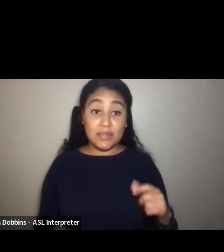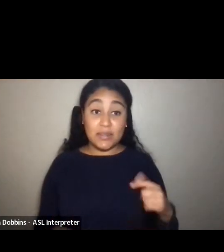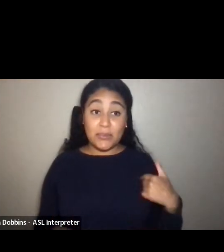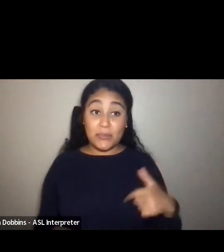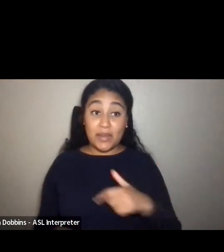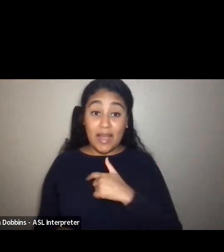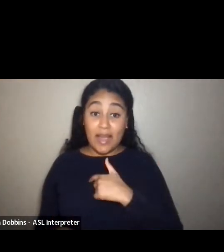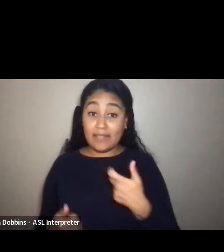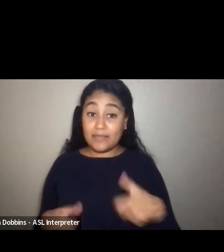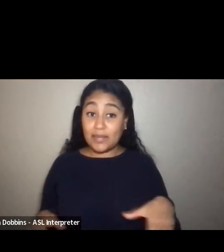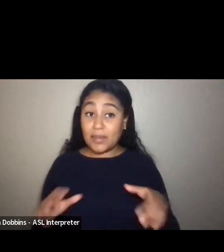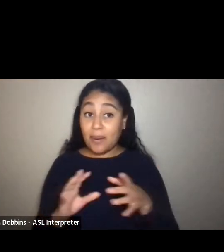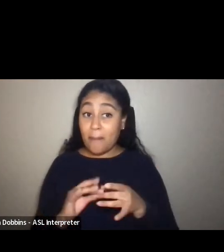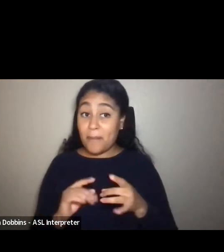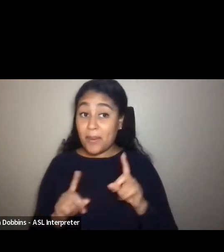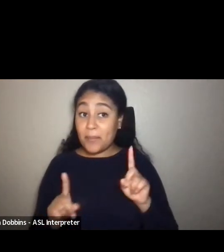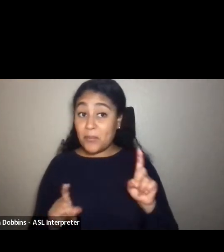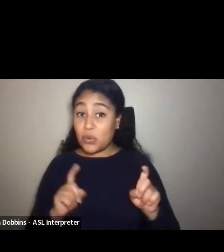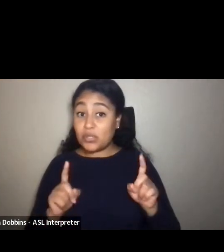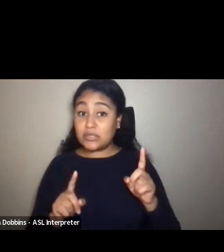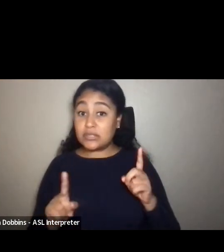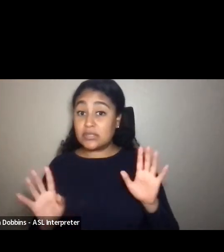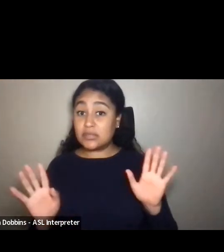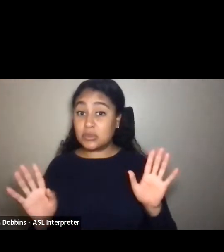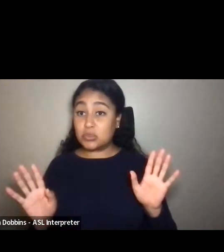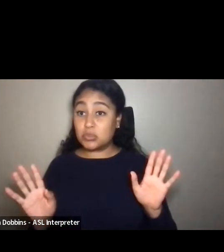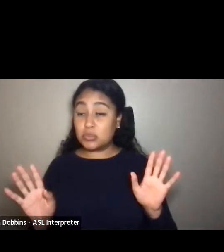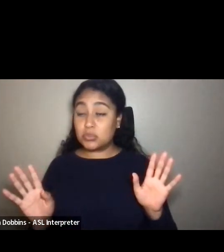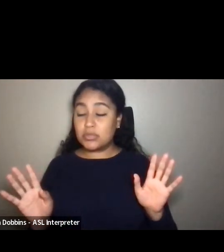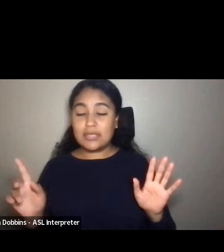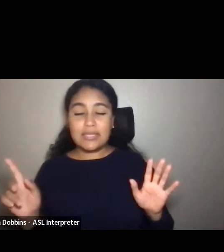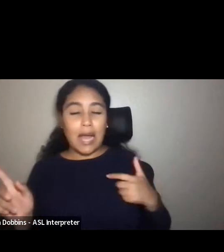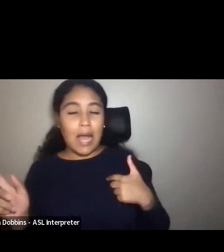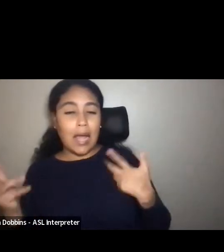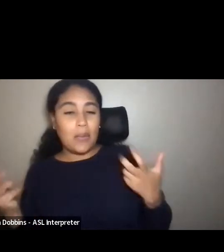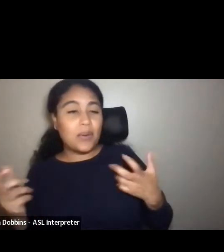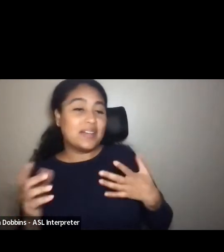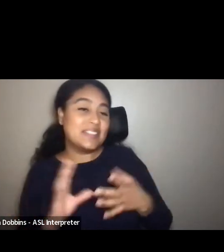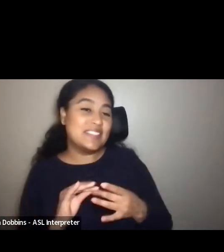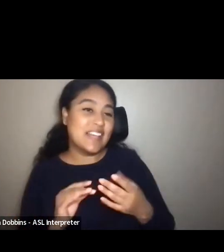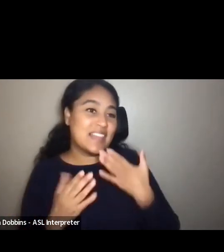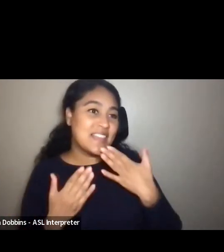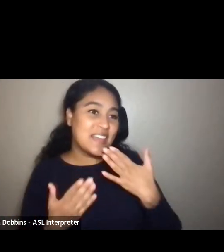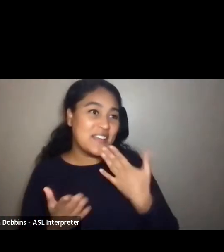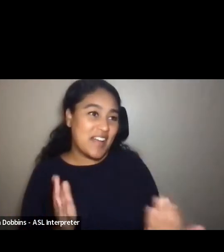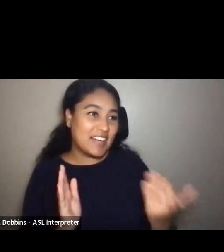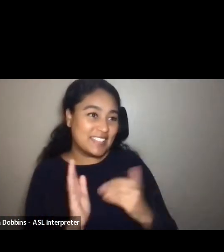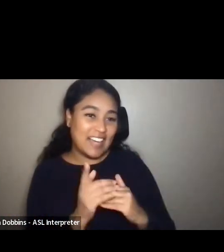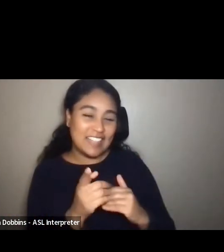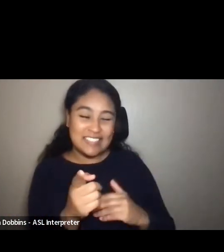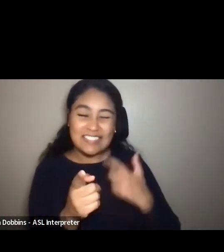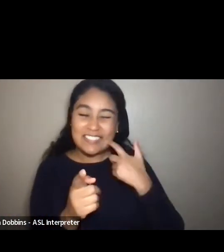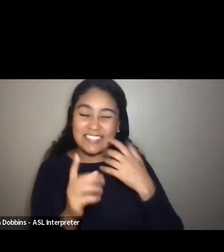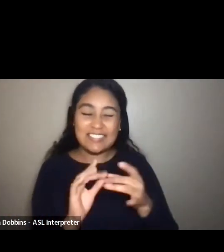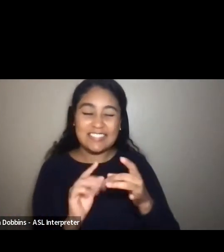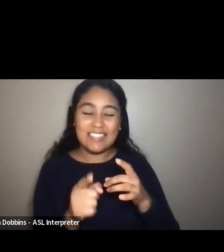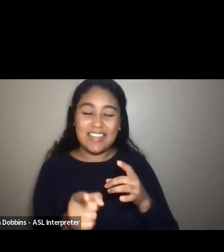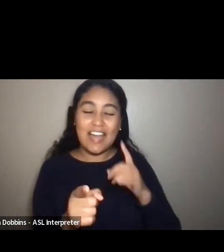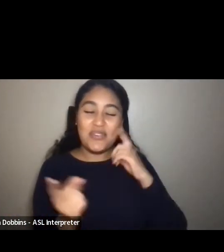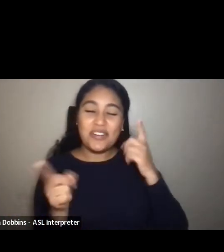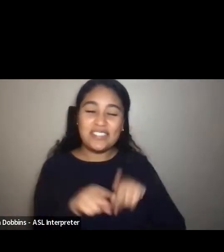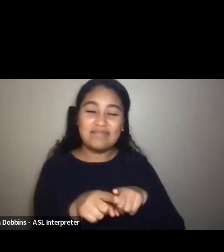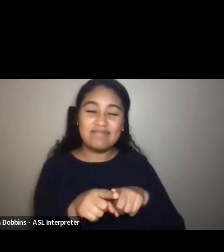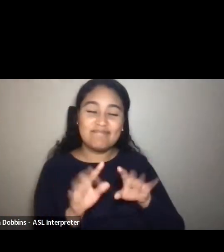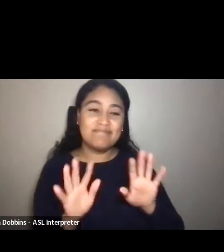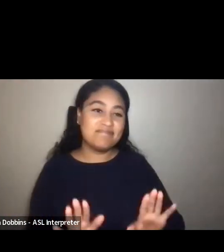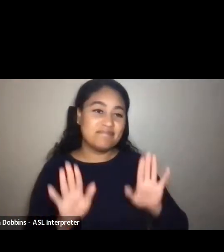any comments or questions from the board? I just want to say thank you again to echo what you said. I mean, excellent.